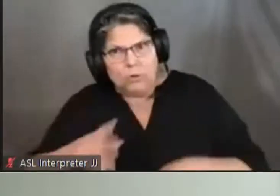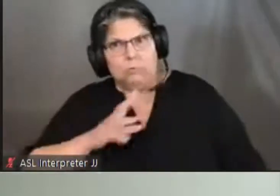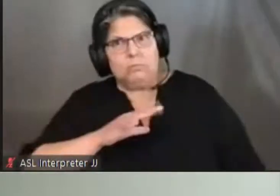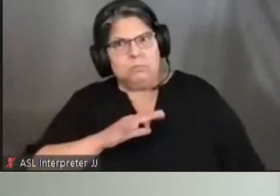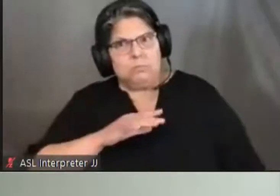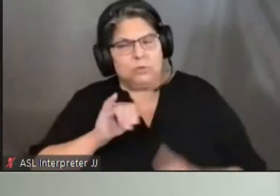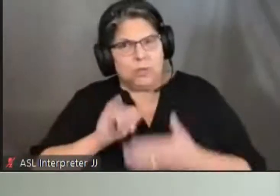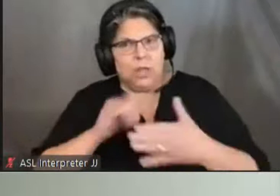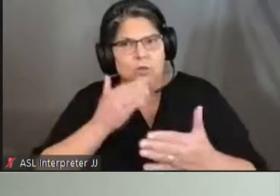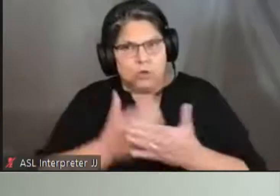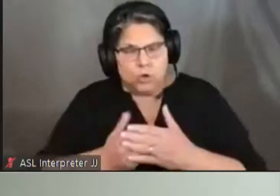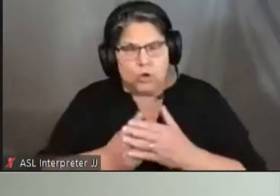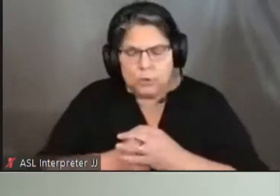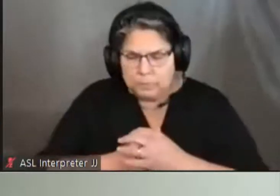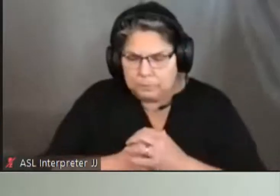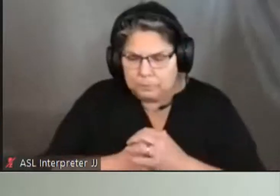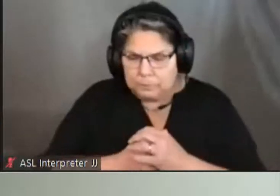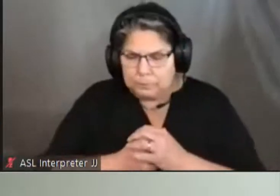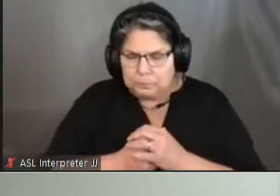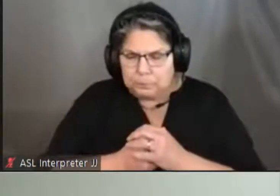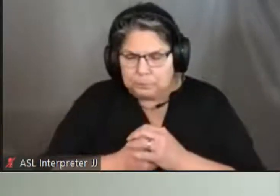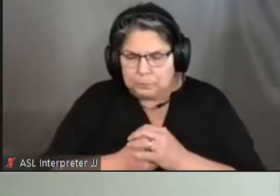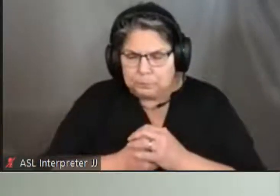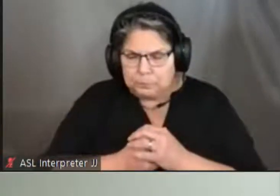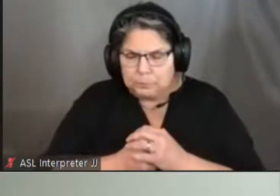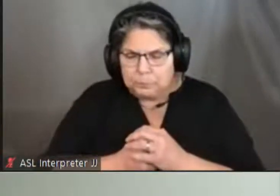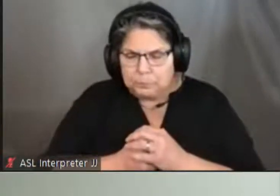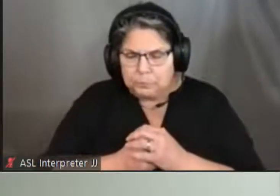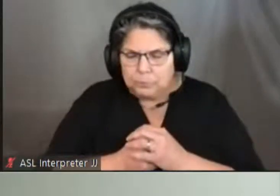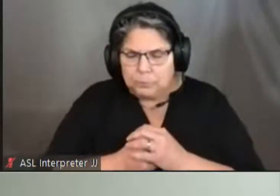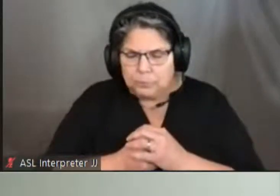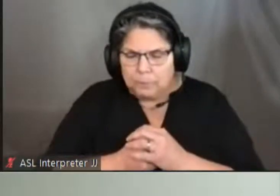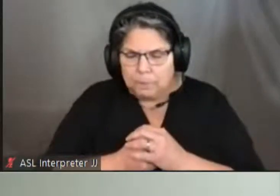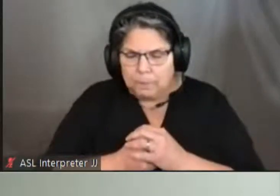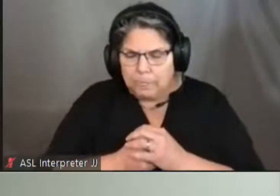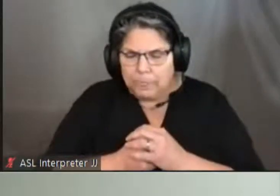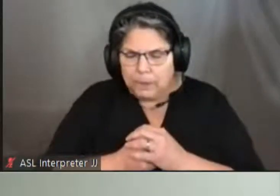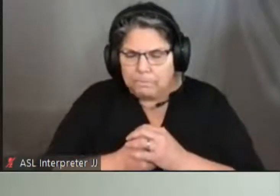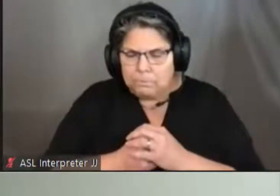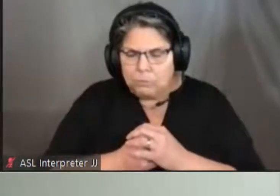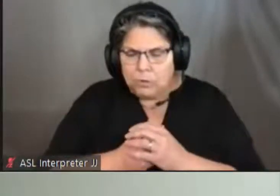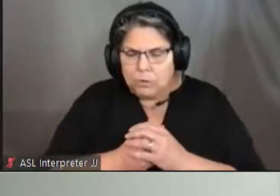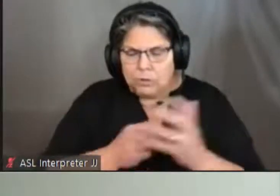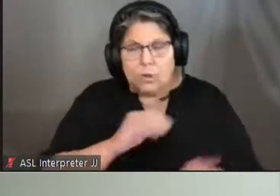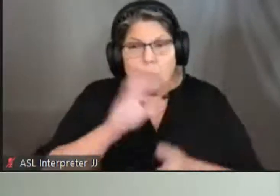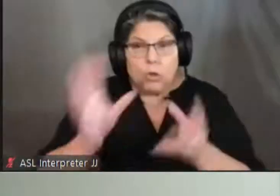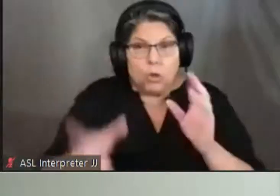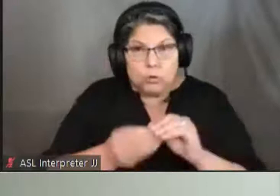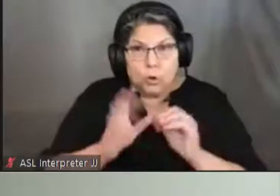I just mentioned the total cases, I think, yes. So the total cases are